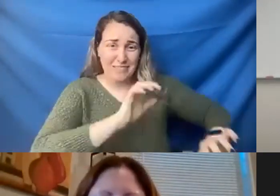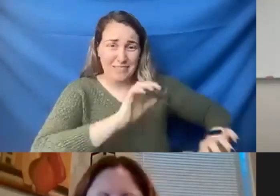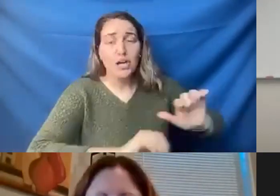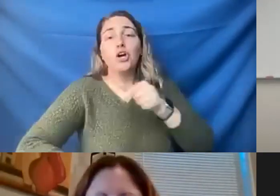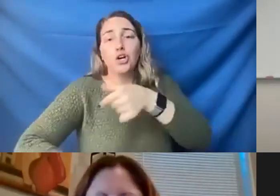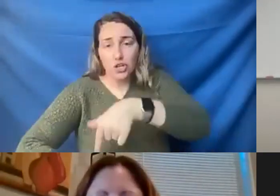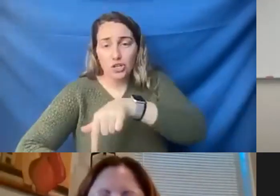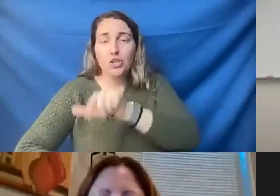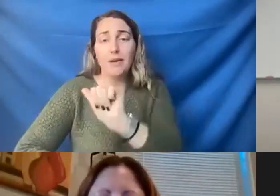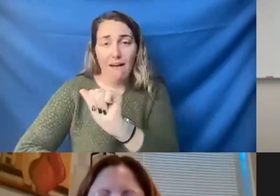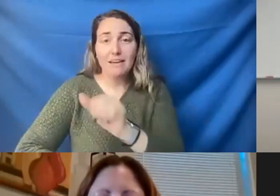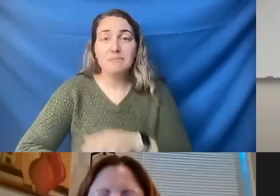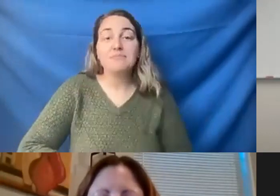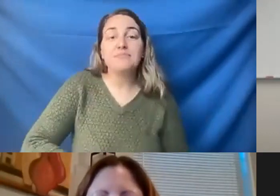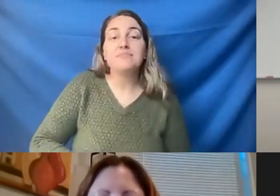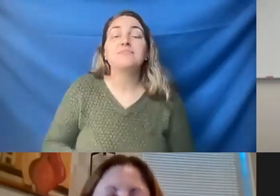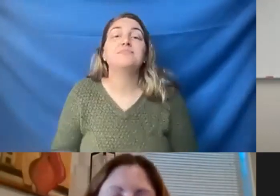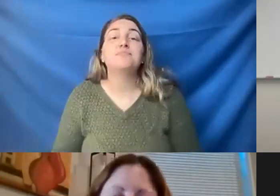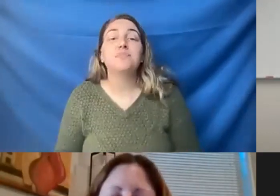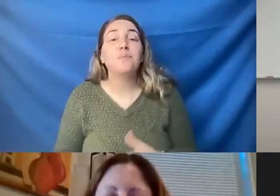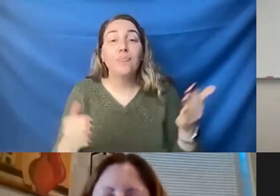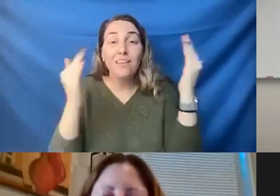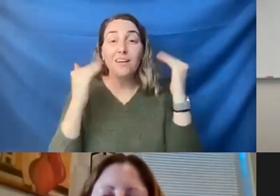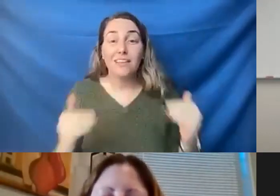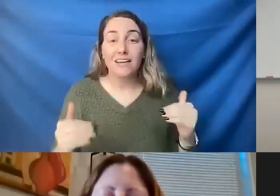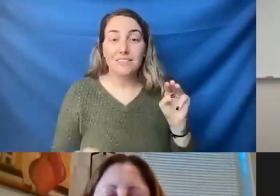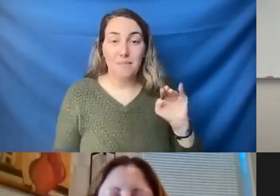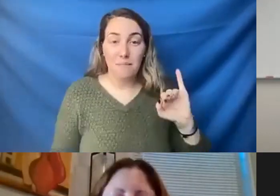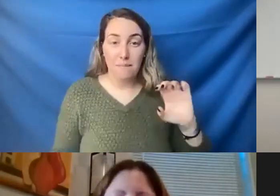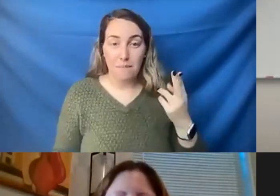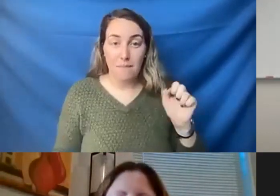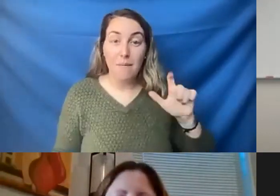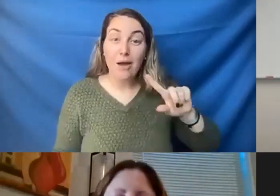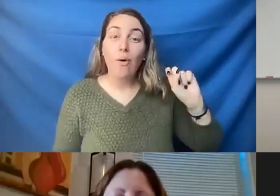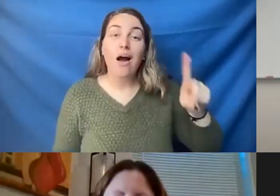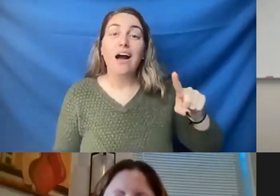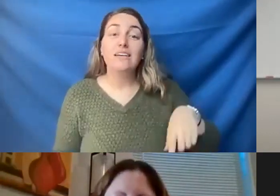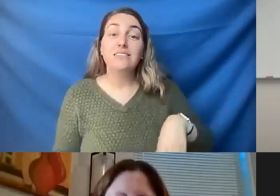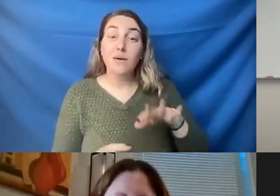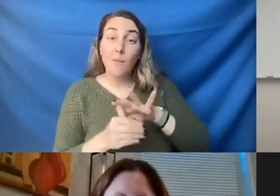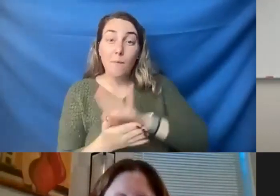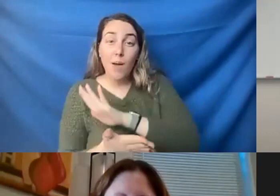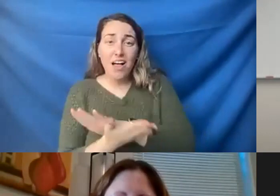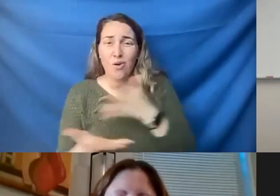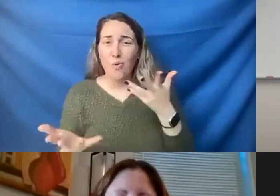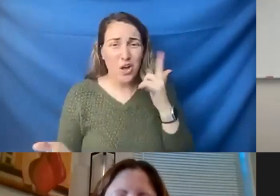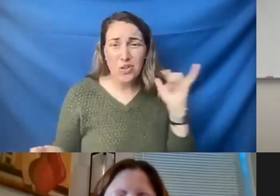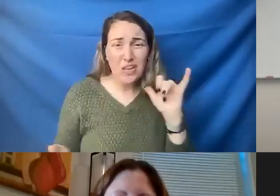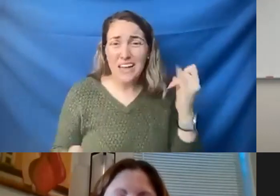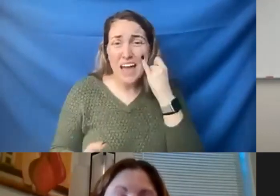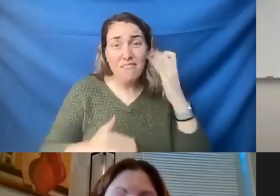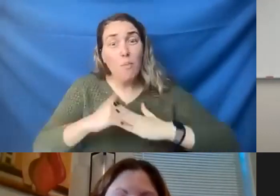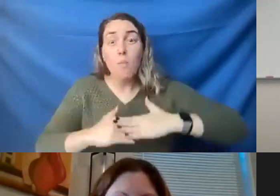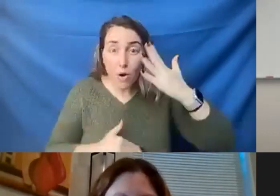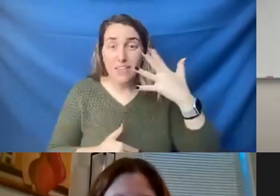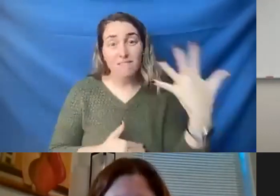really well timed for this question, someone asked, Michael asked, what will the ballot look like if there are more than 5 candidates, and will people